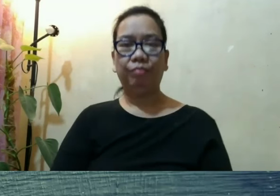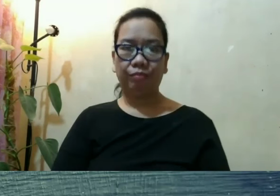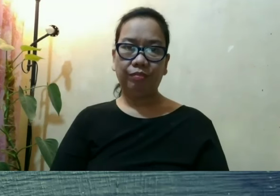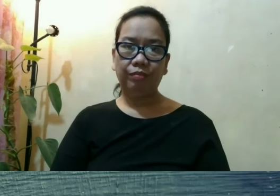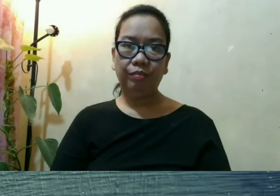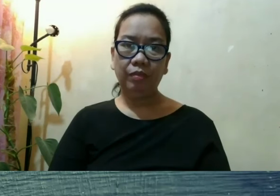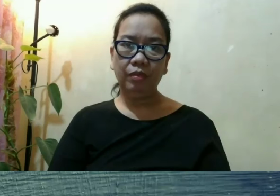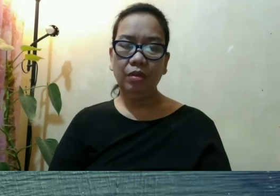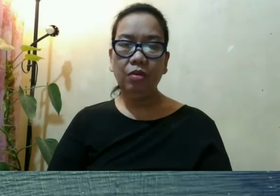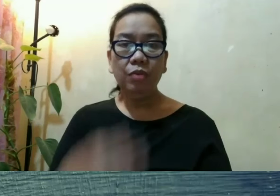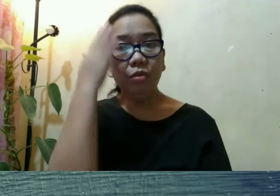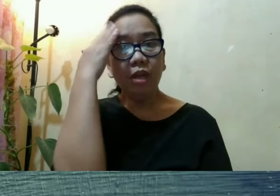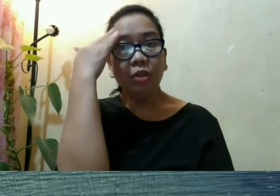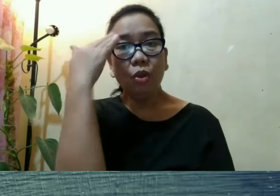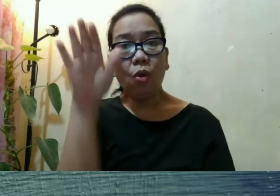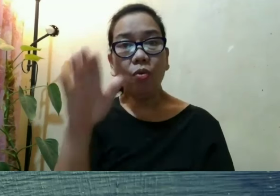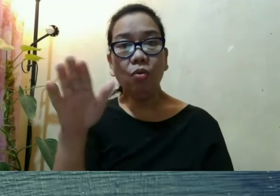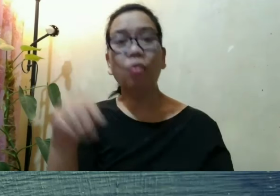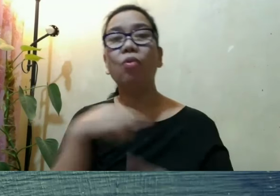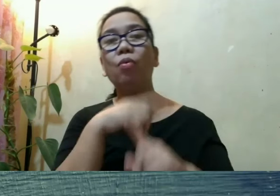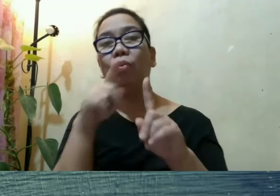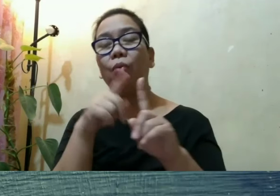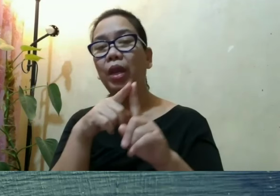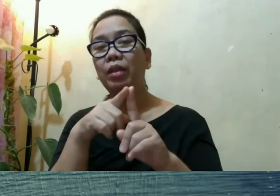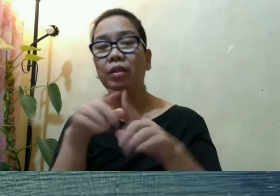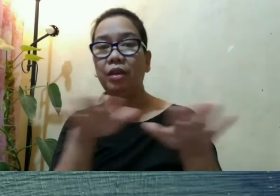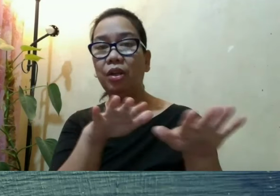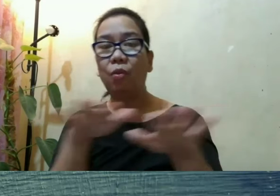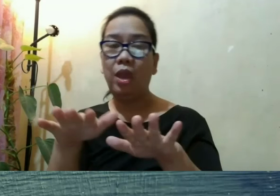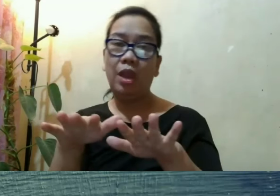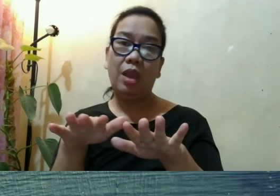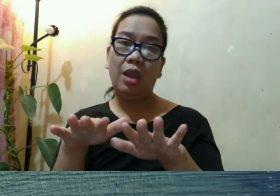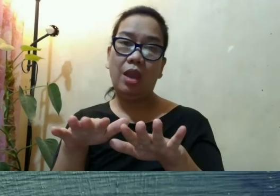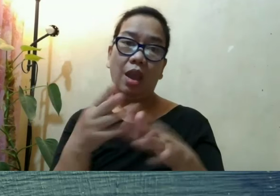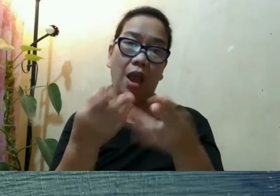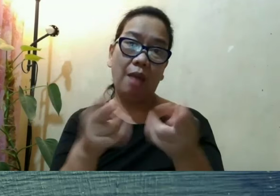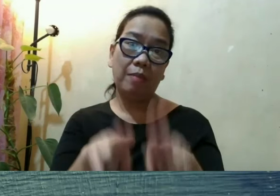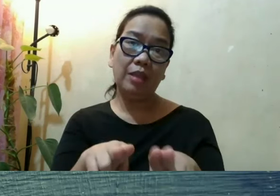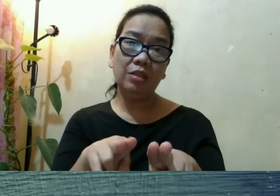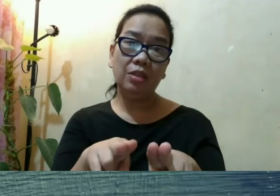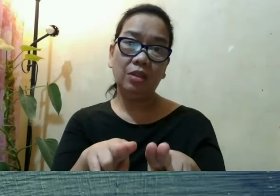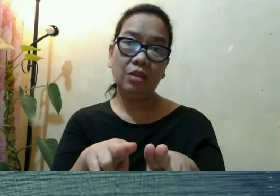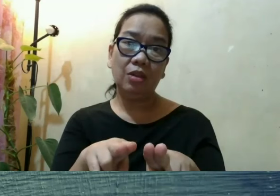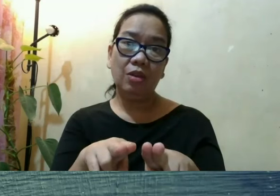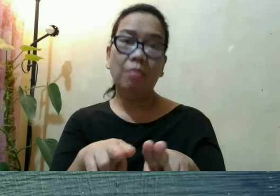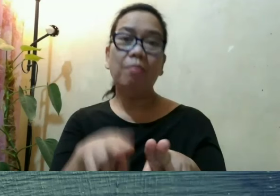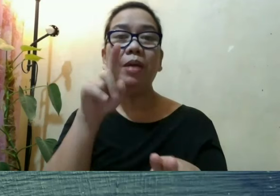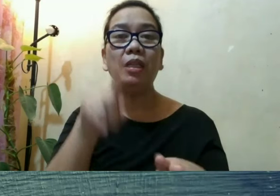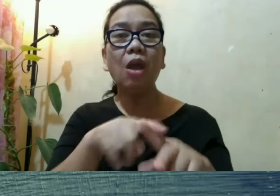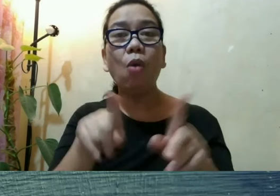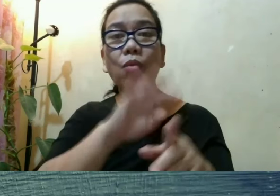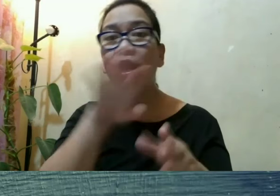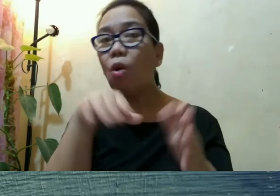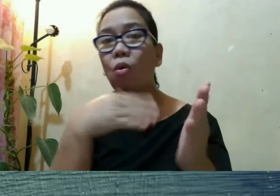Now, we do not know when earthquake happens,